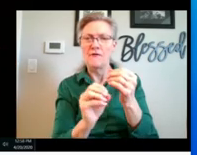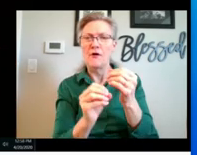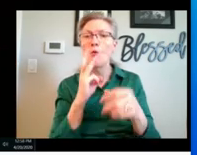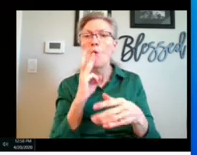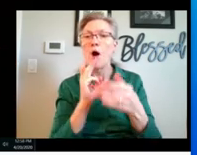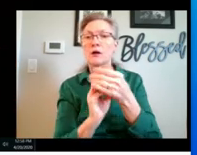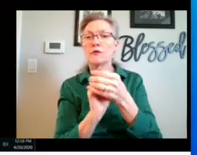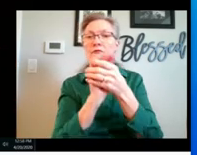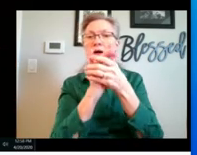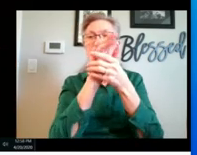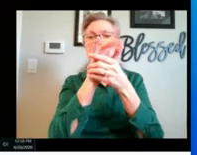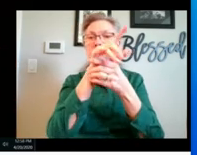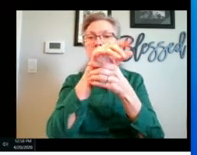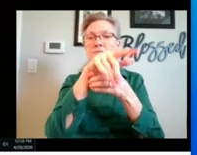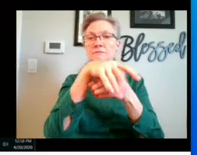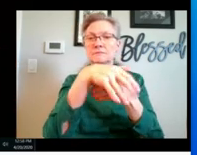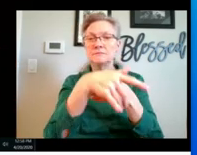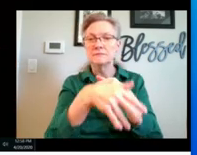right?